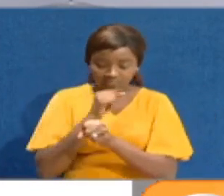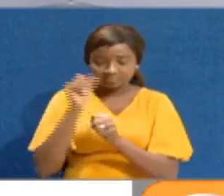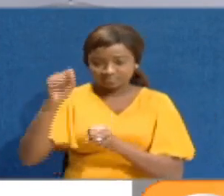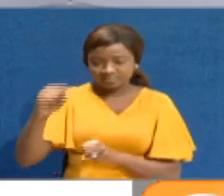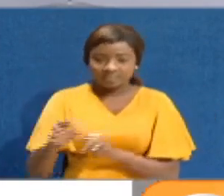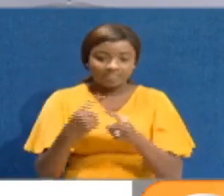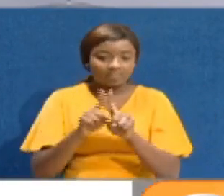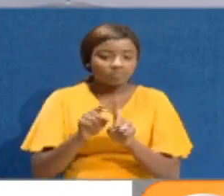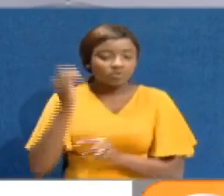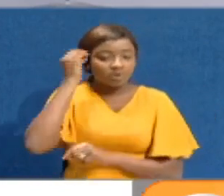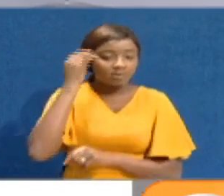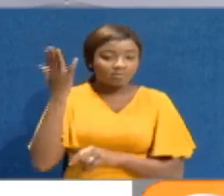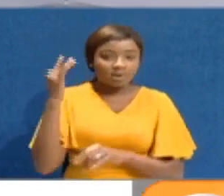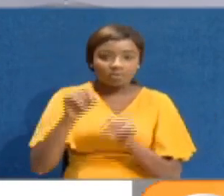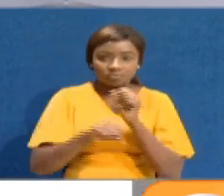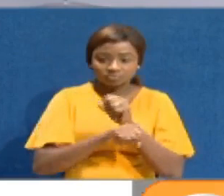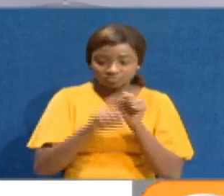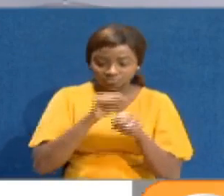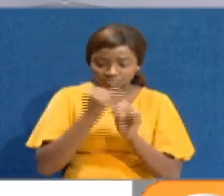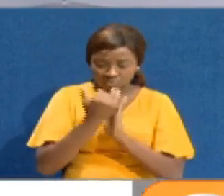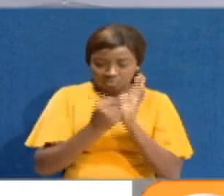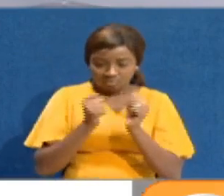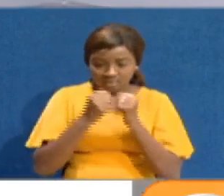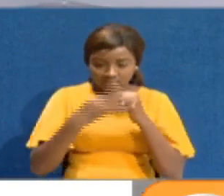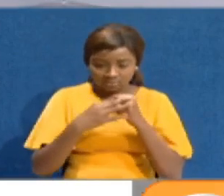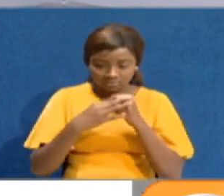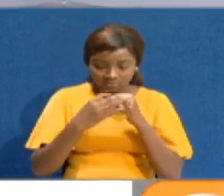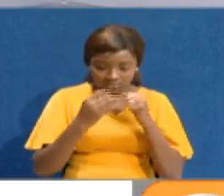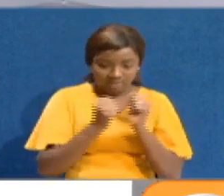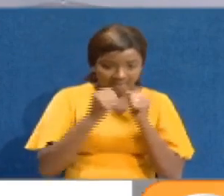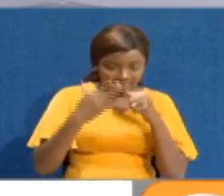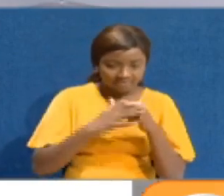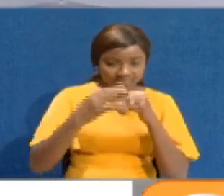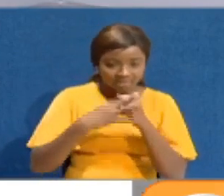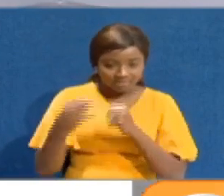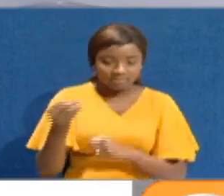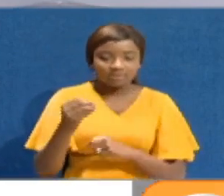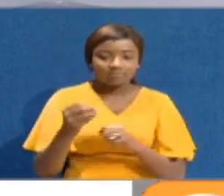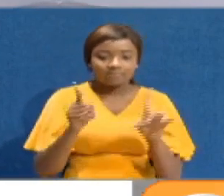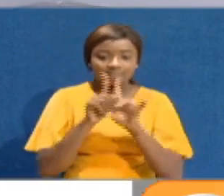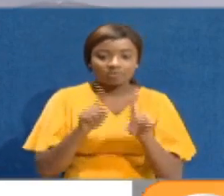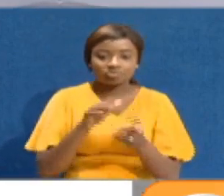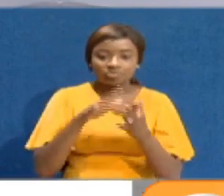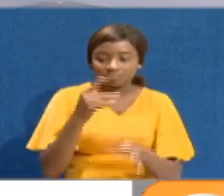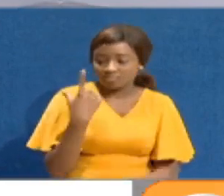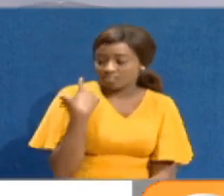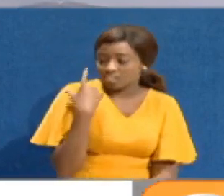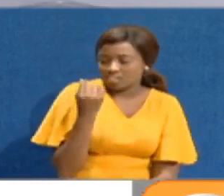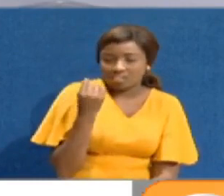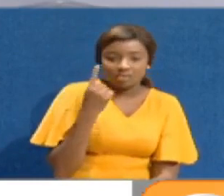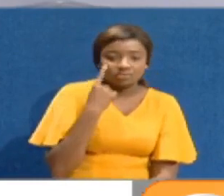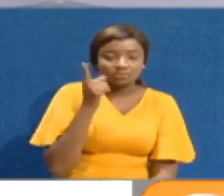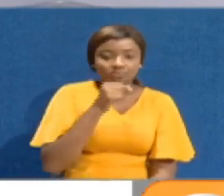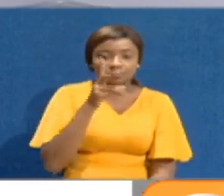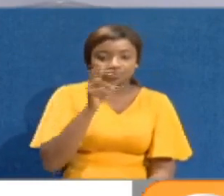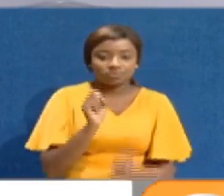adjustment programs of the late 1980s leading to privatization of many government services. Also, more recently, in